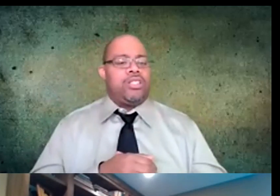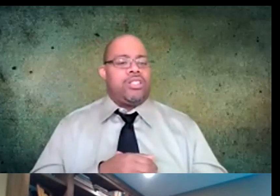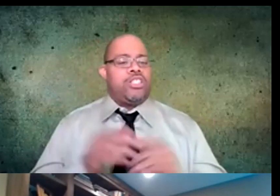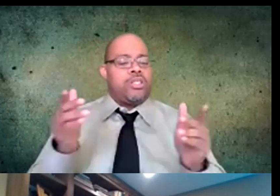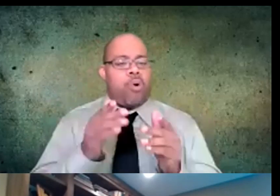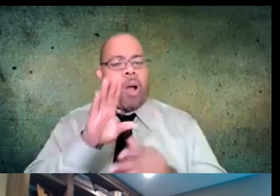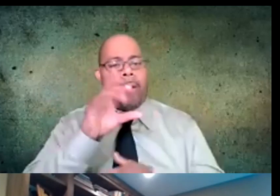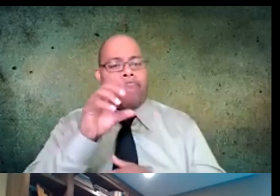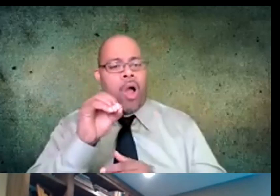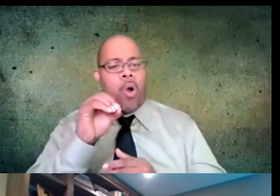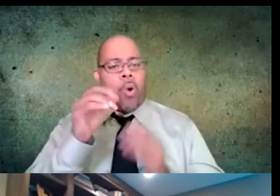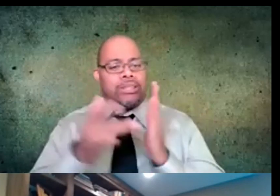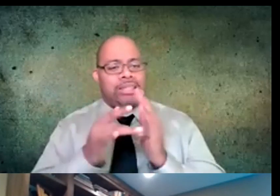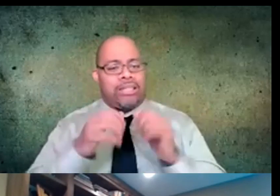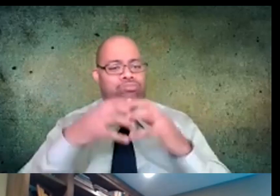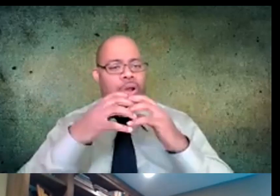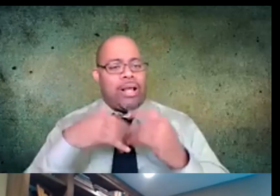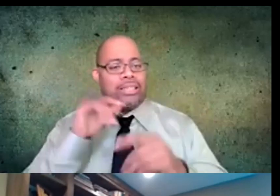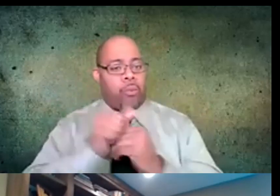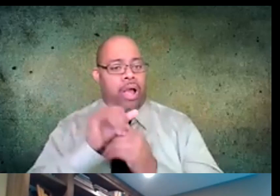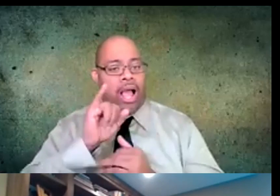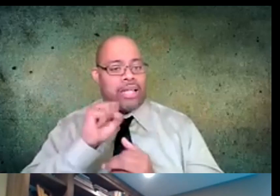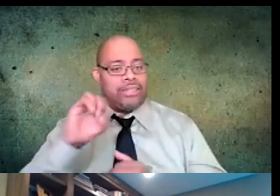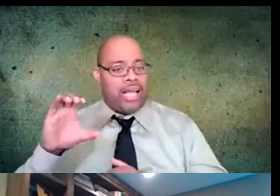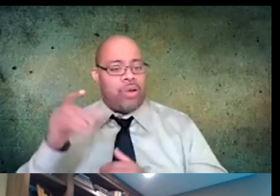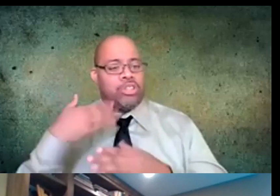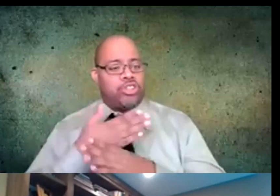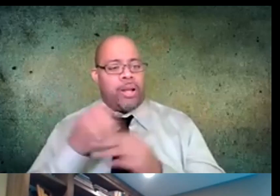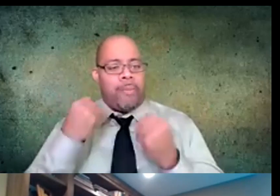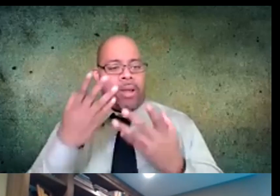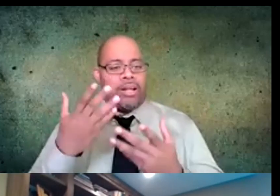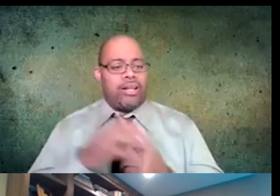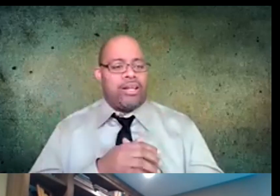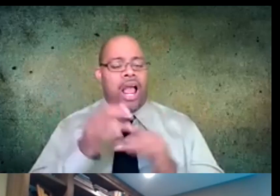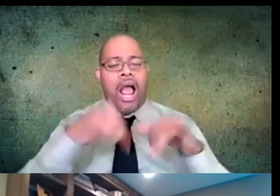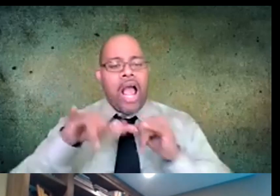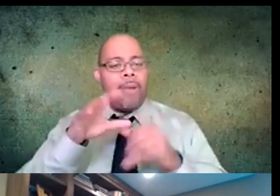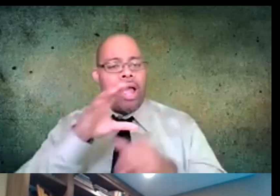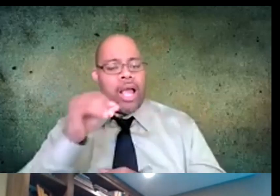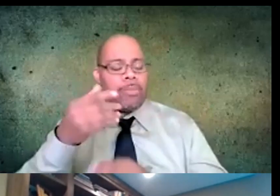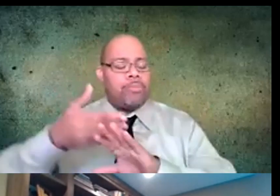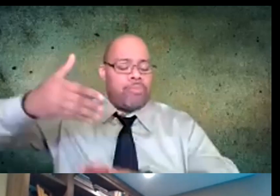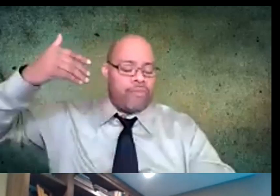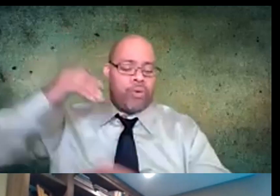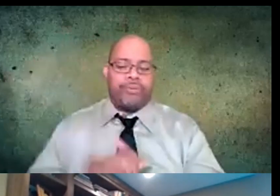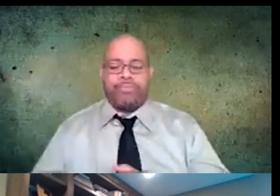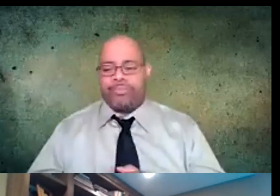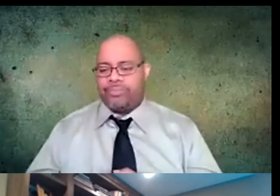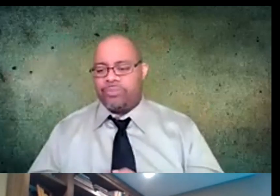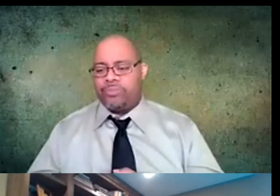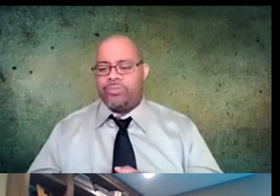startup. Actually, same with Isaac. We shared many common companies previously.